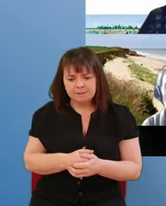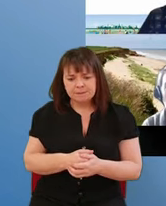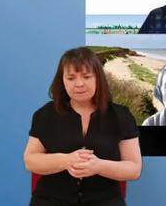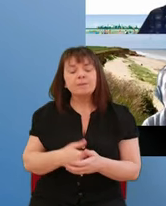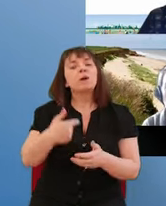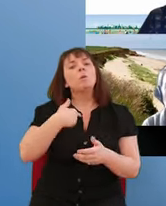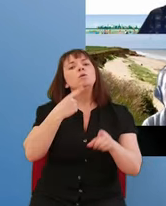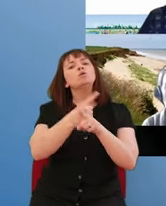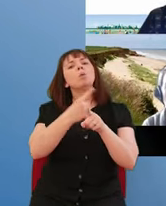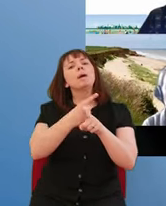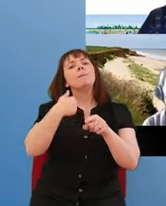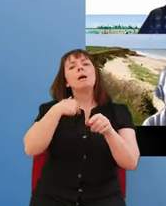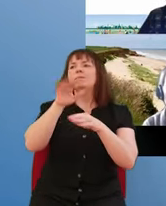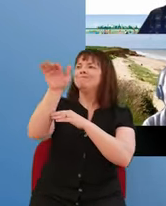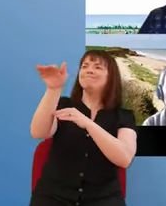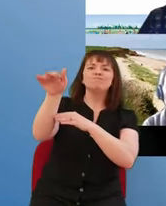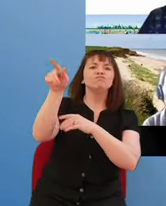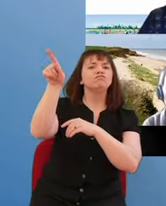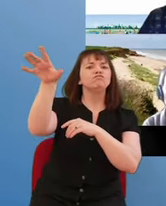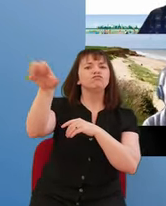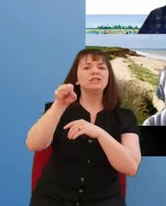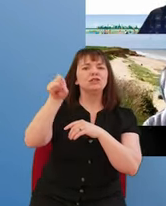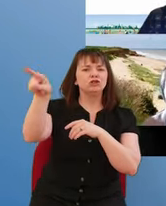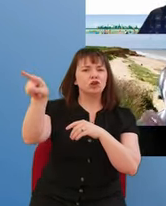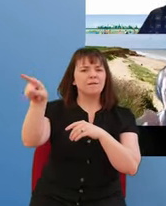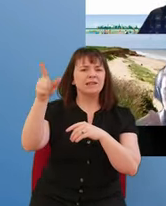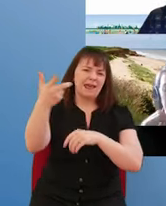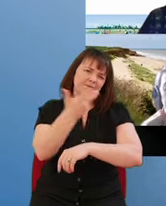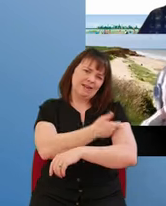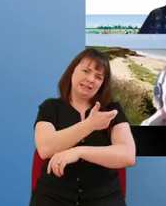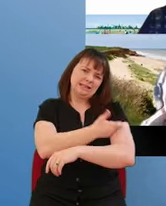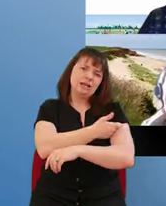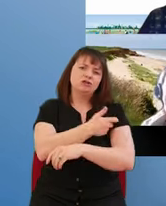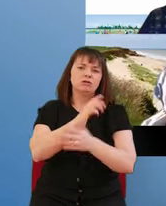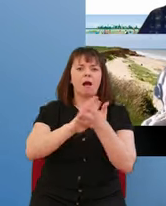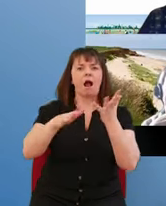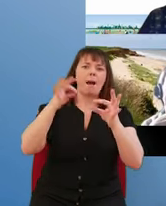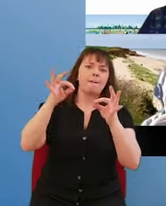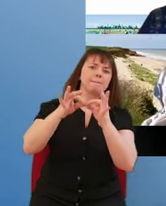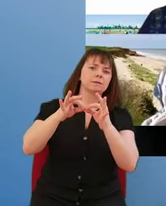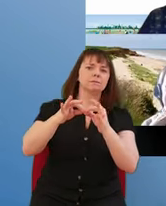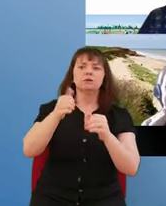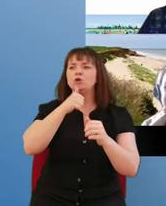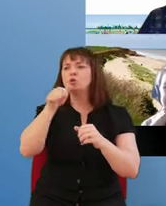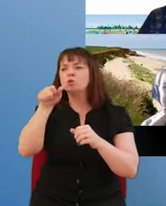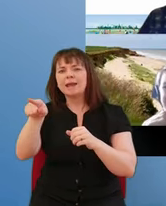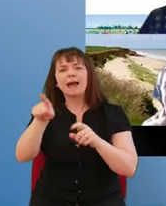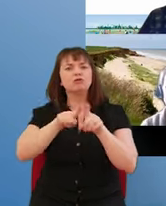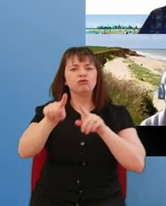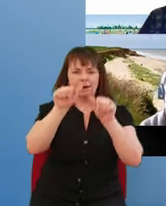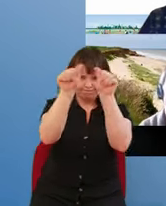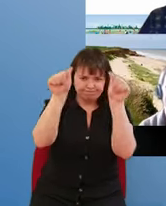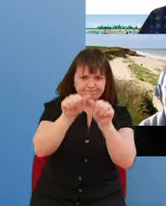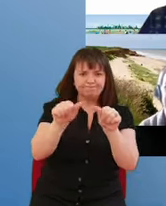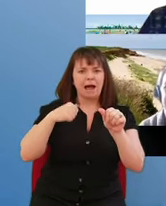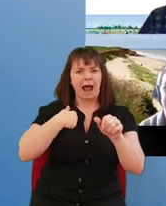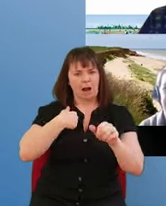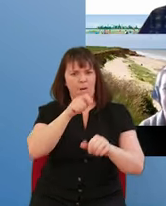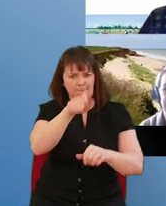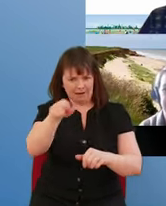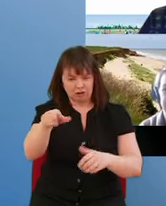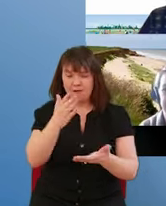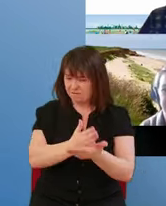work in progress, but it will be tricky, but I'm here to hopefully give some assurance. Okay. I don't know